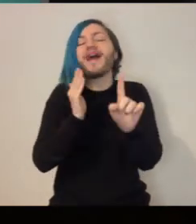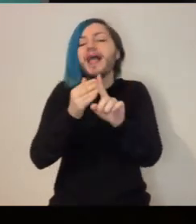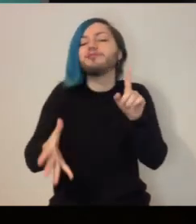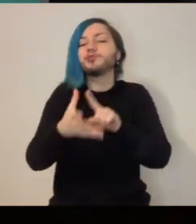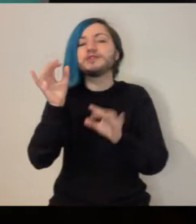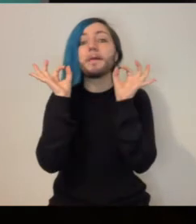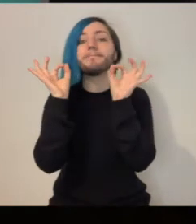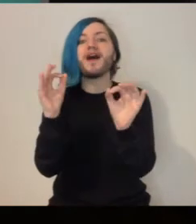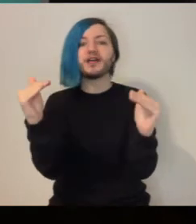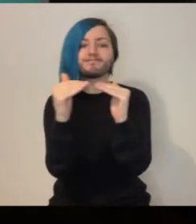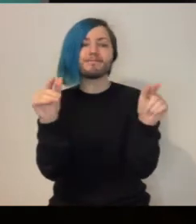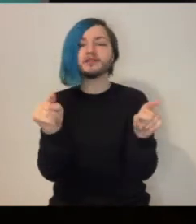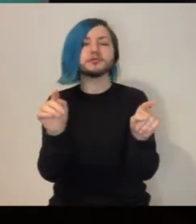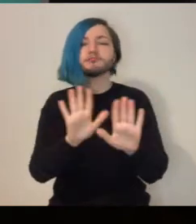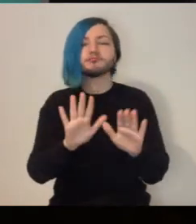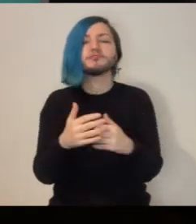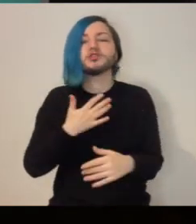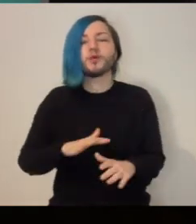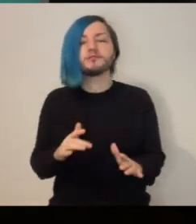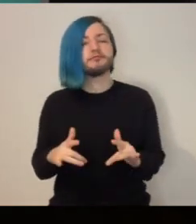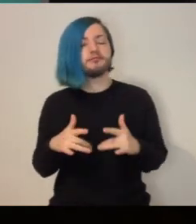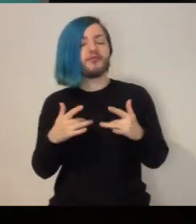perfection. You're just trying to get a sense of the hand.